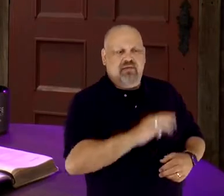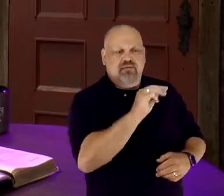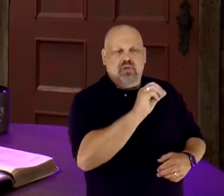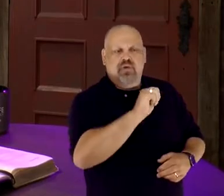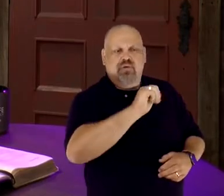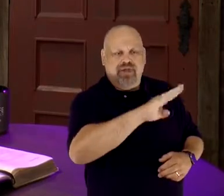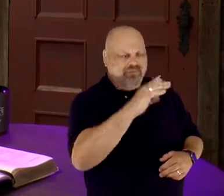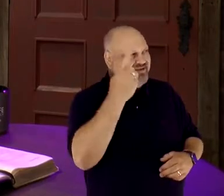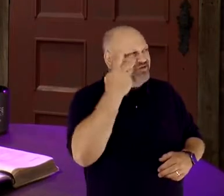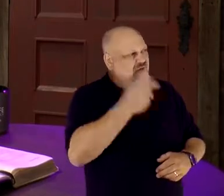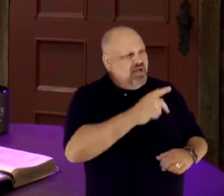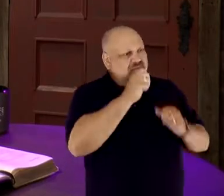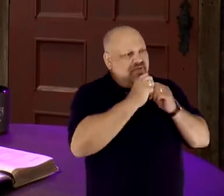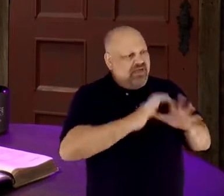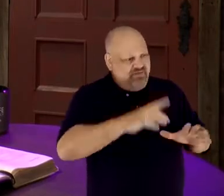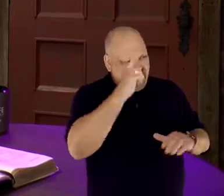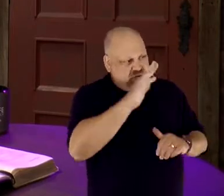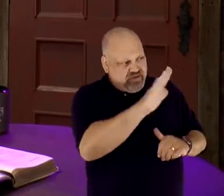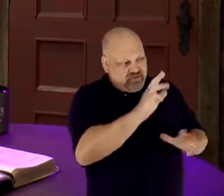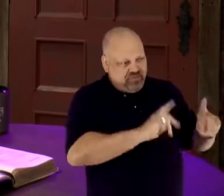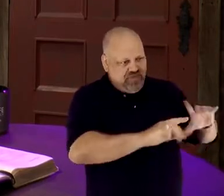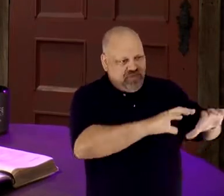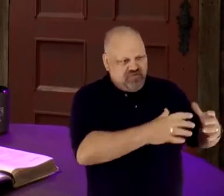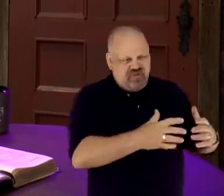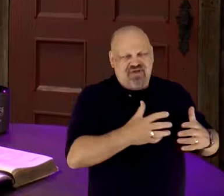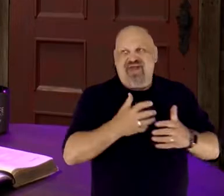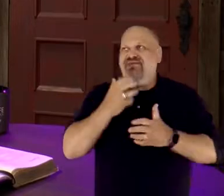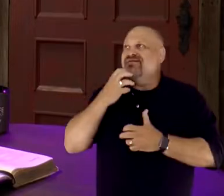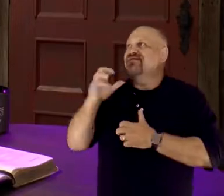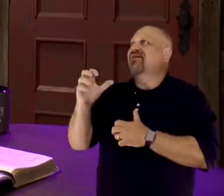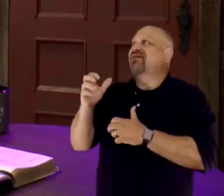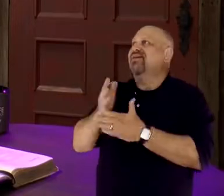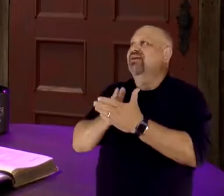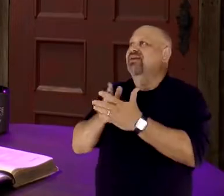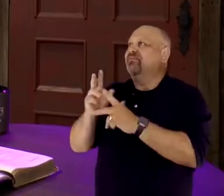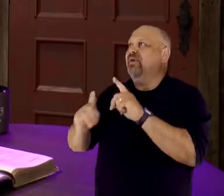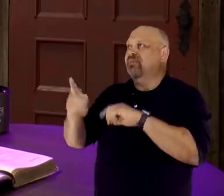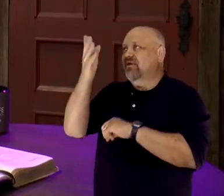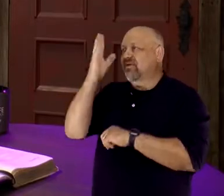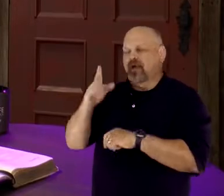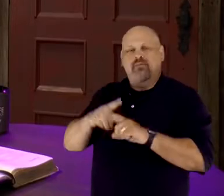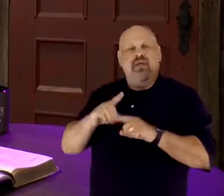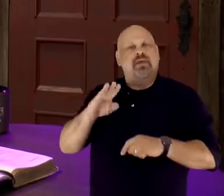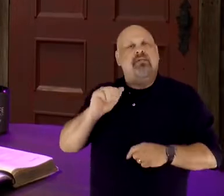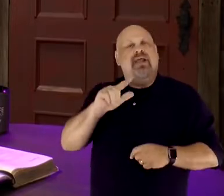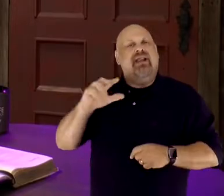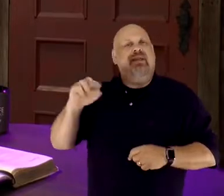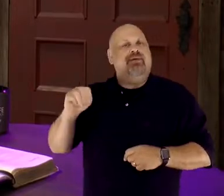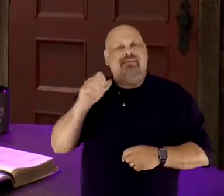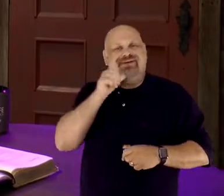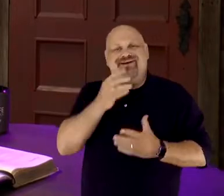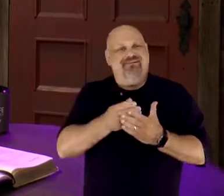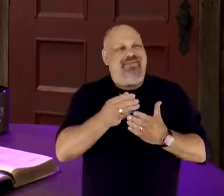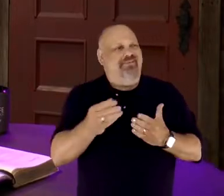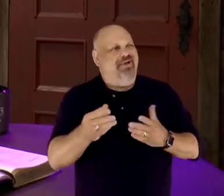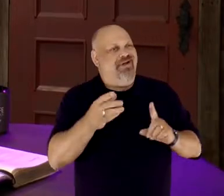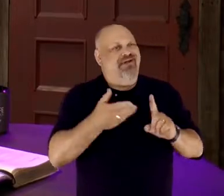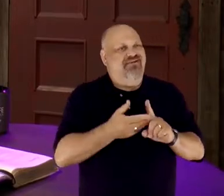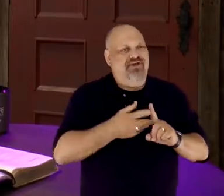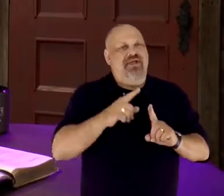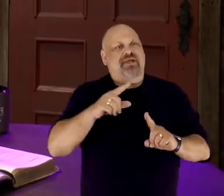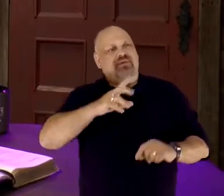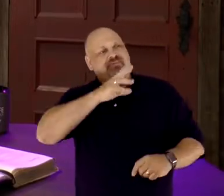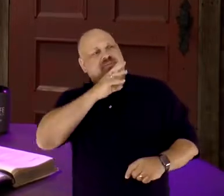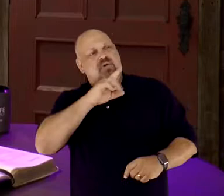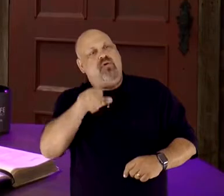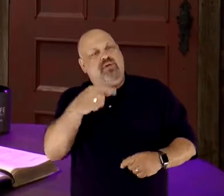and a curse against the people of God. But Balaam would not be bought. He would speak only what the Lord